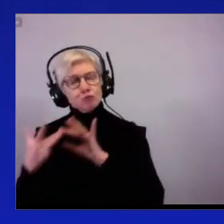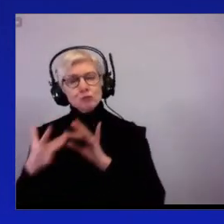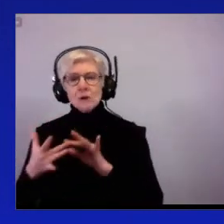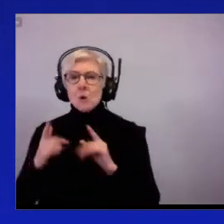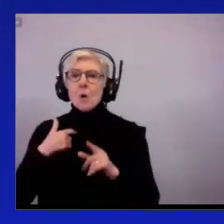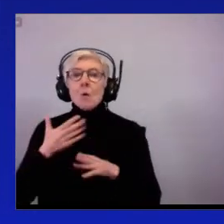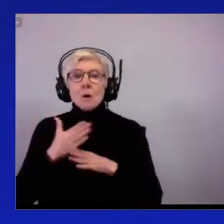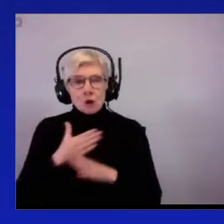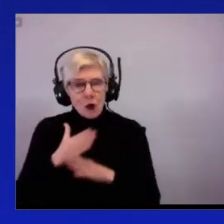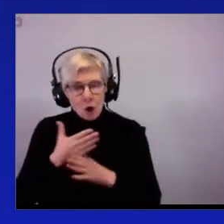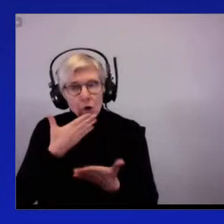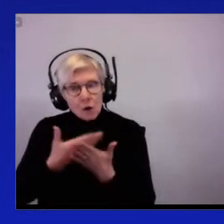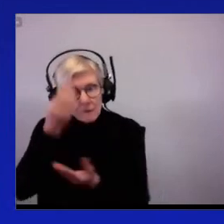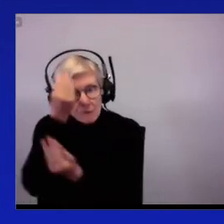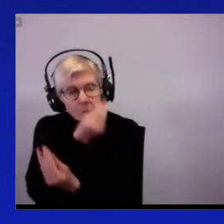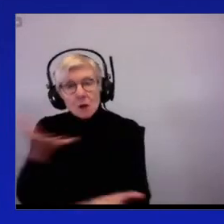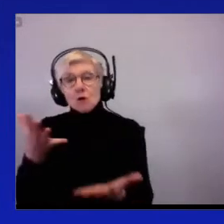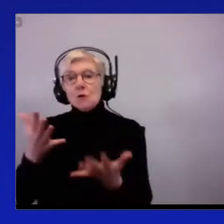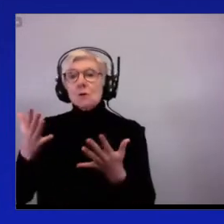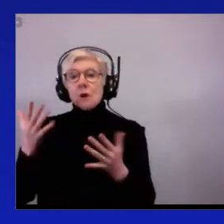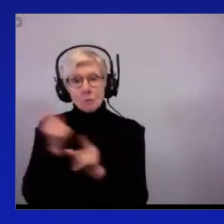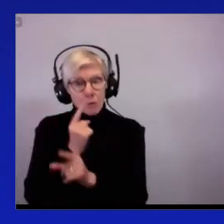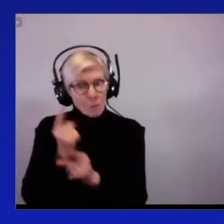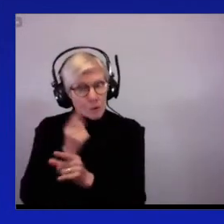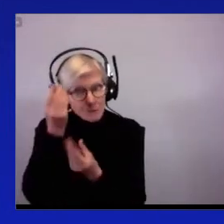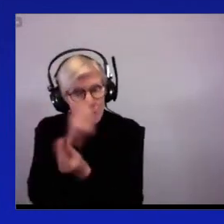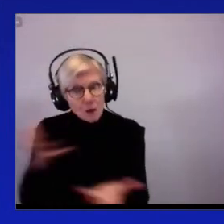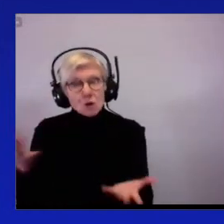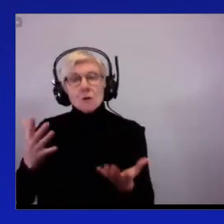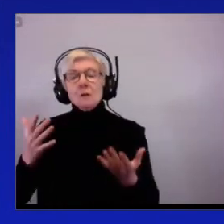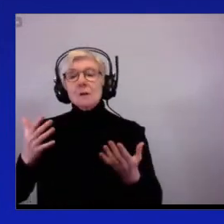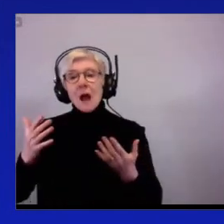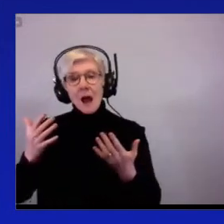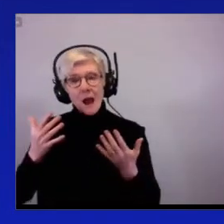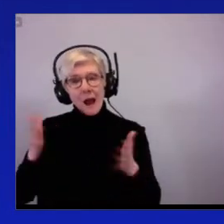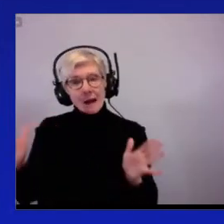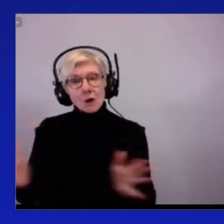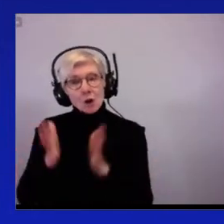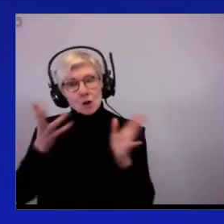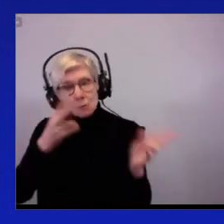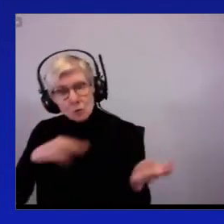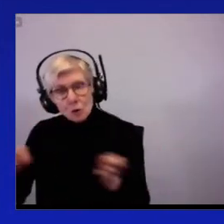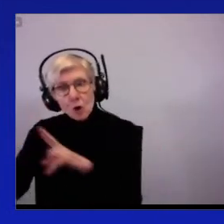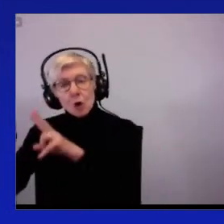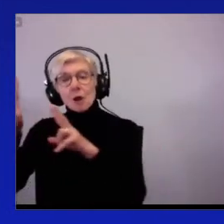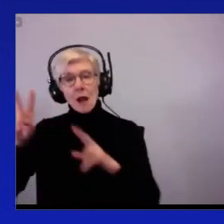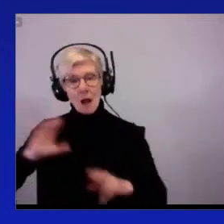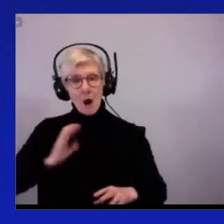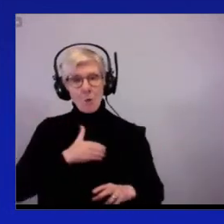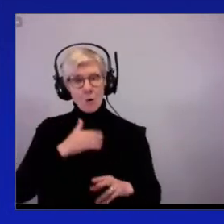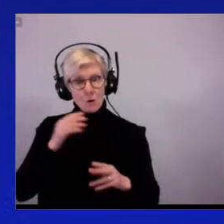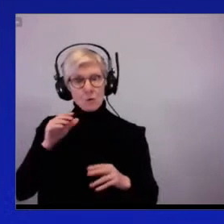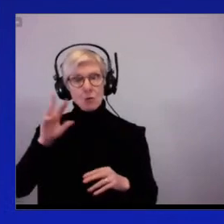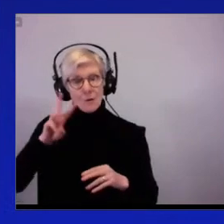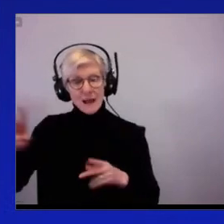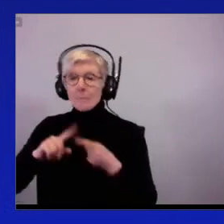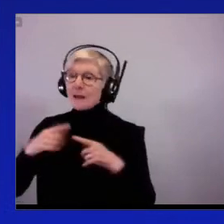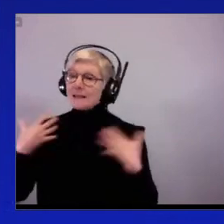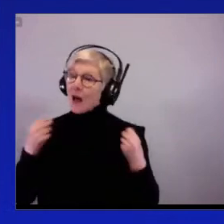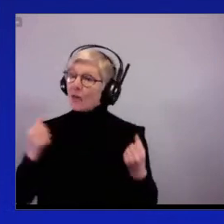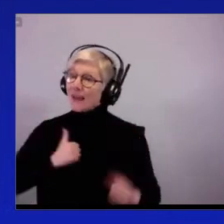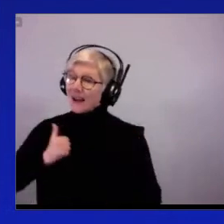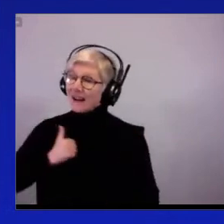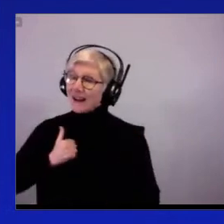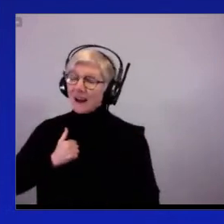good information and direct people to Ottawa Public Health Resources or Health Canada. Our ECOS survey, again, it